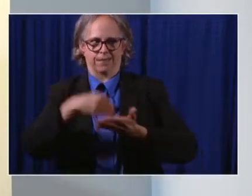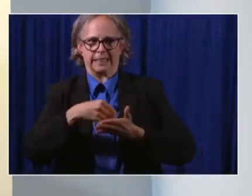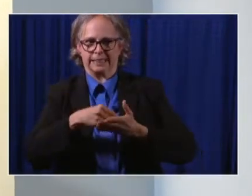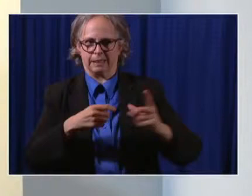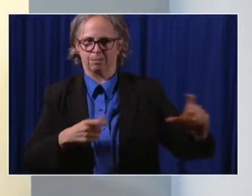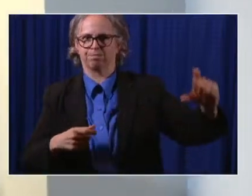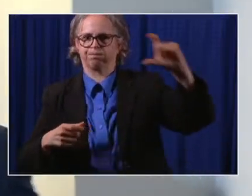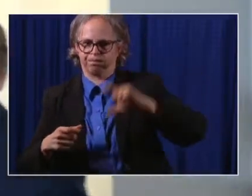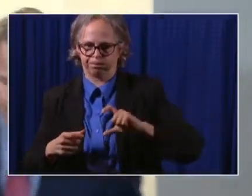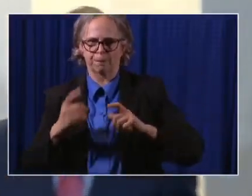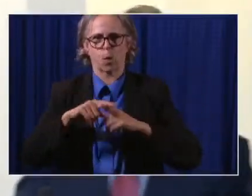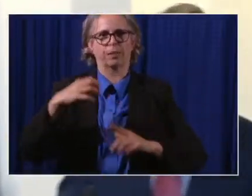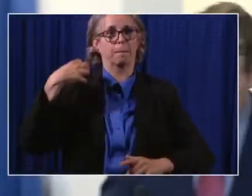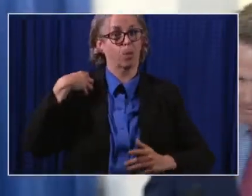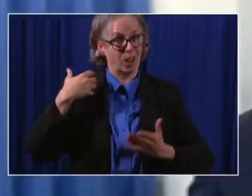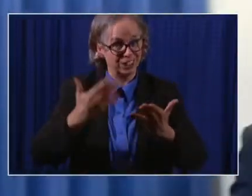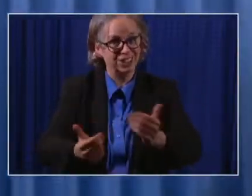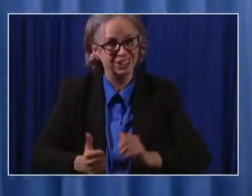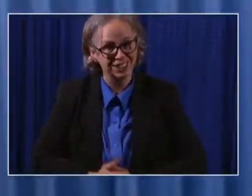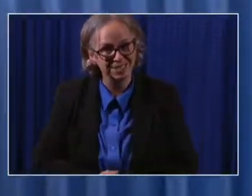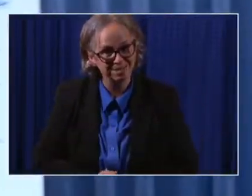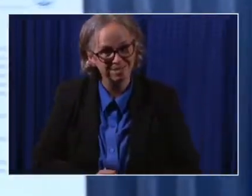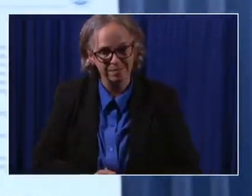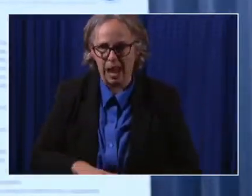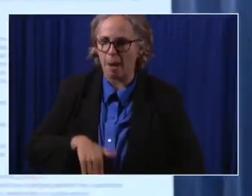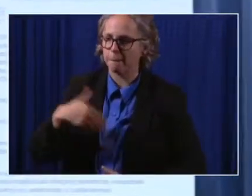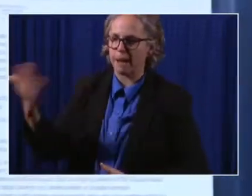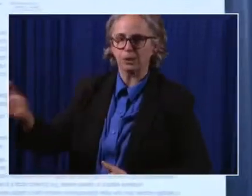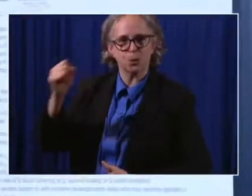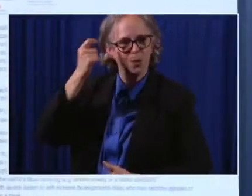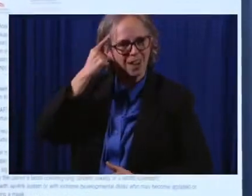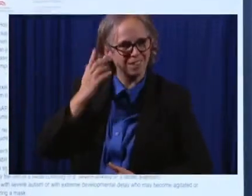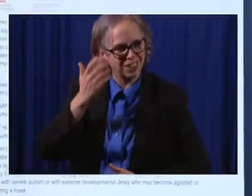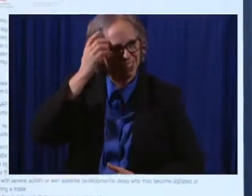themselves. Governor? Thanks, John. We're ready for questions.